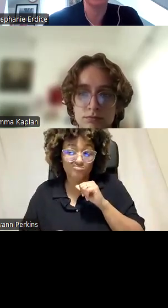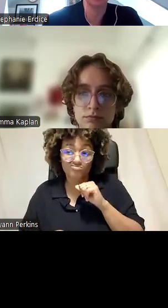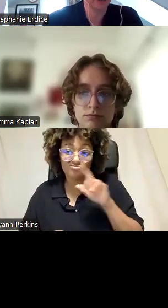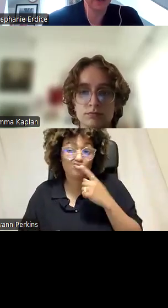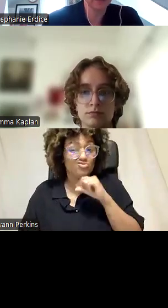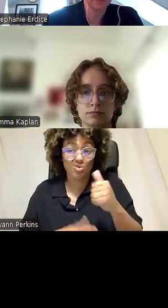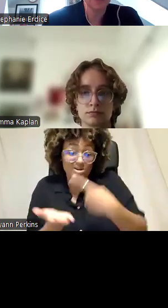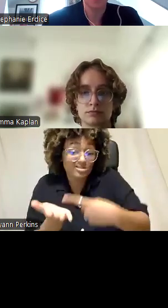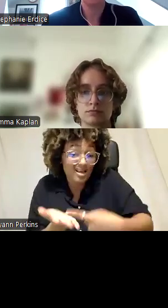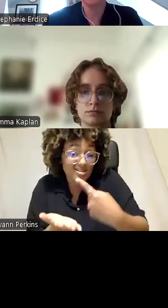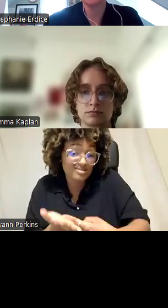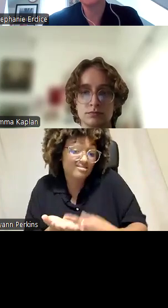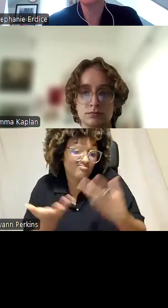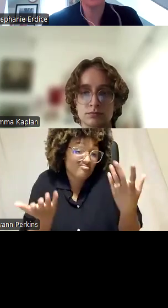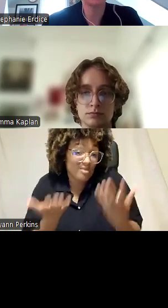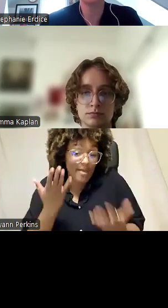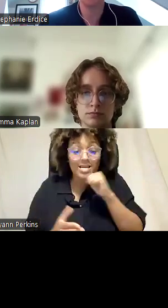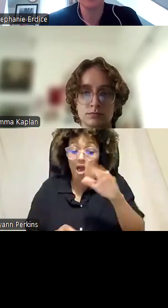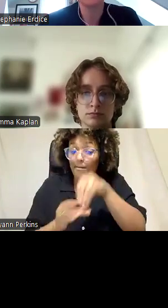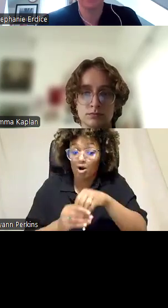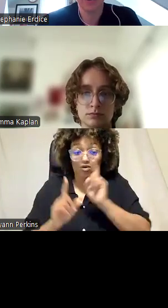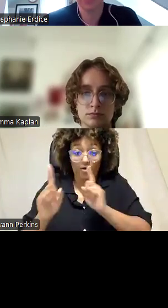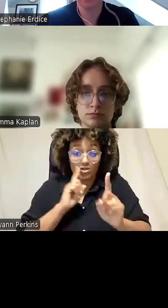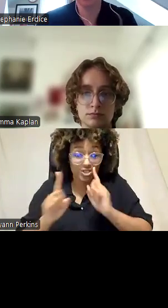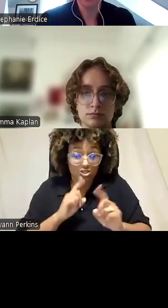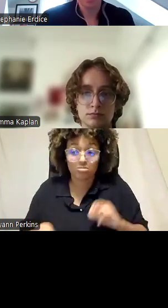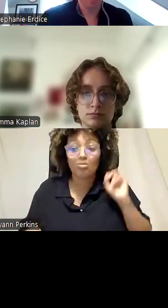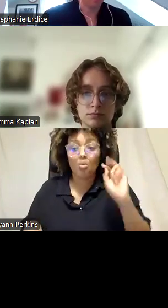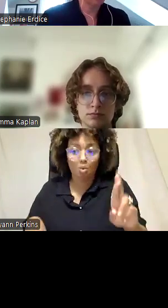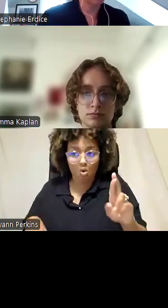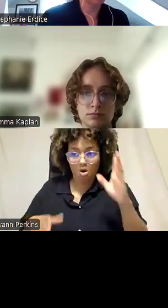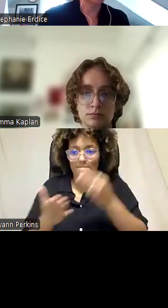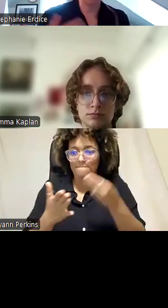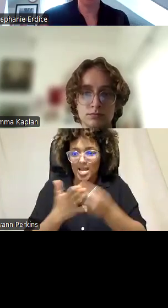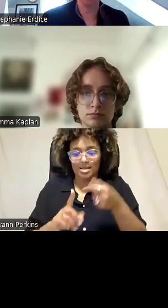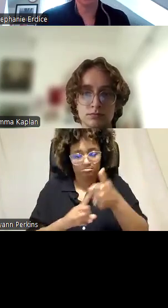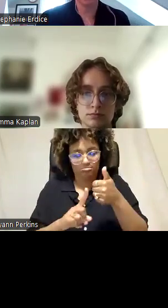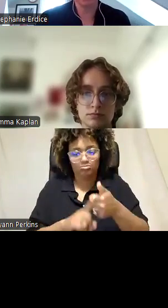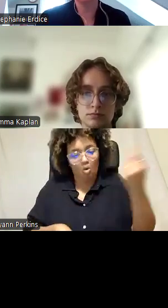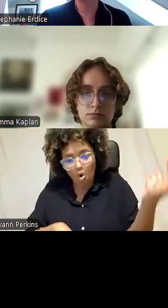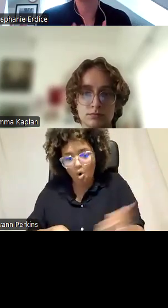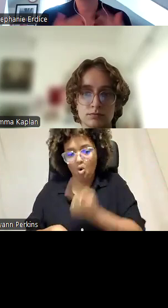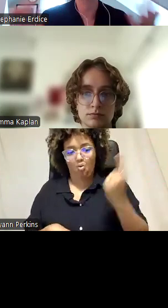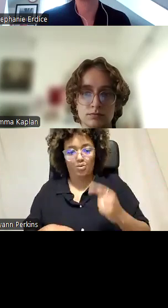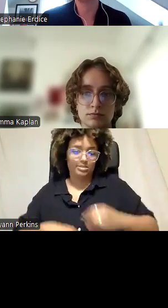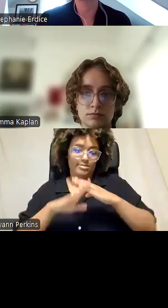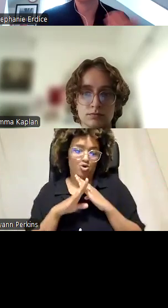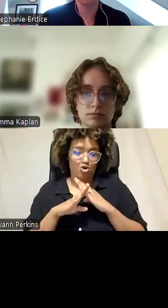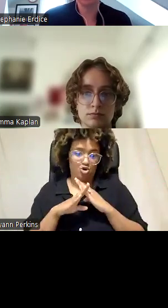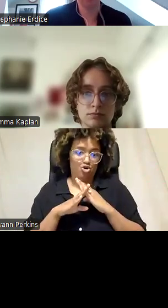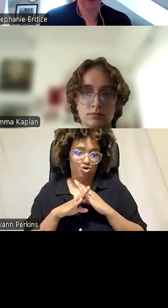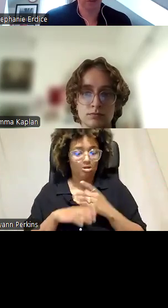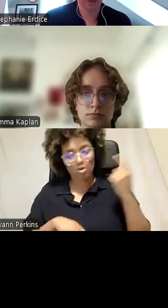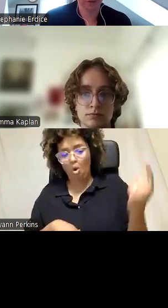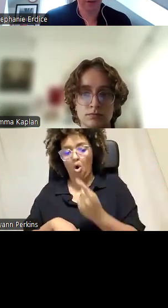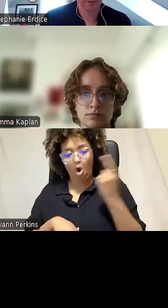is really legitimate? Or again, is money just always a barrier? If it's always like this present